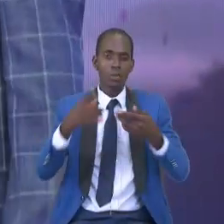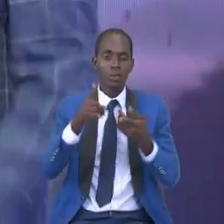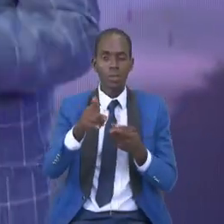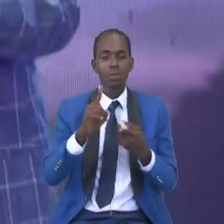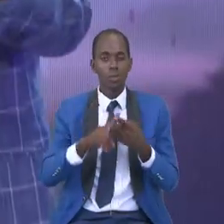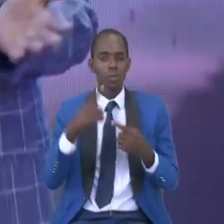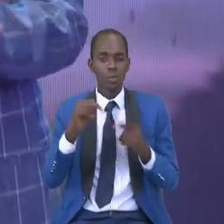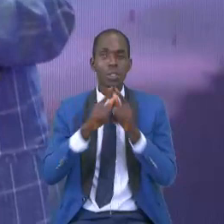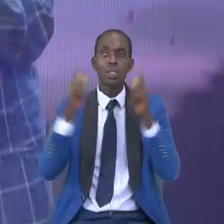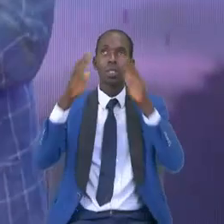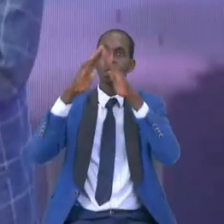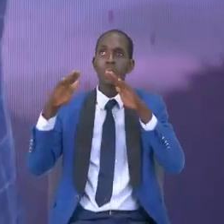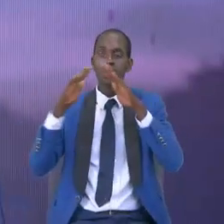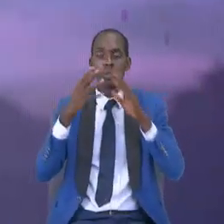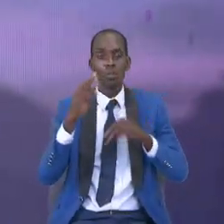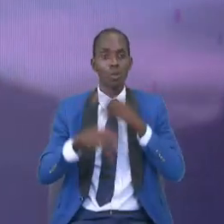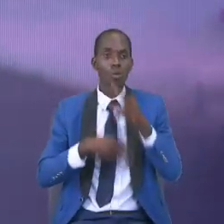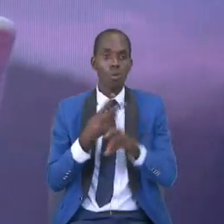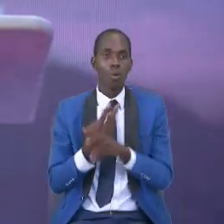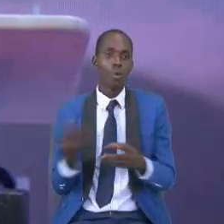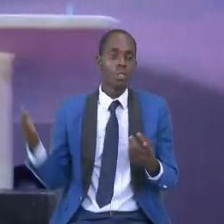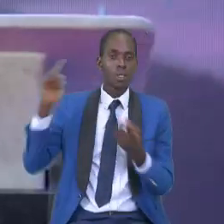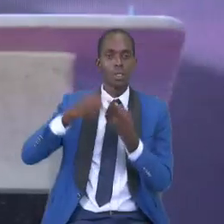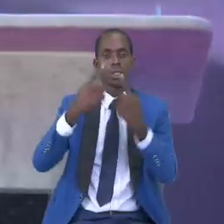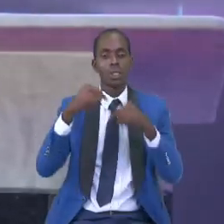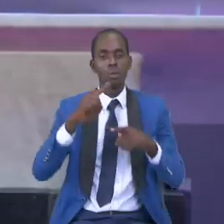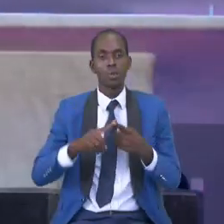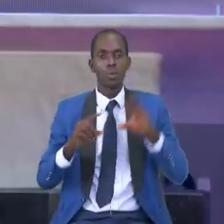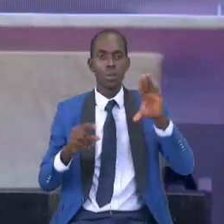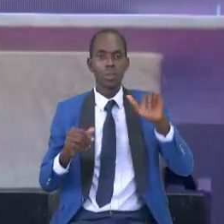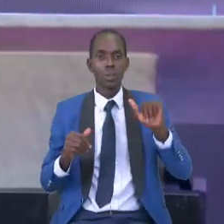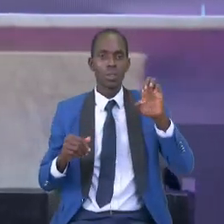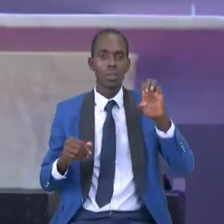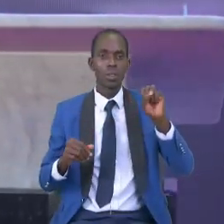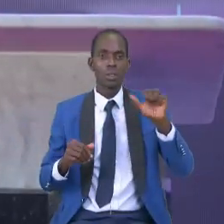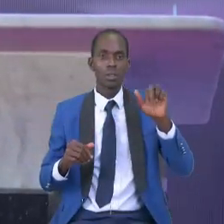cities of the world till they came to Caesarea. We're looking at number two